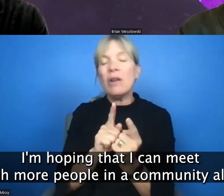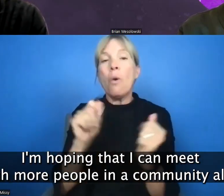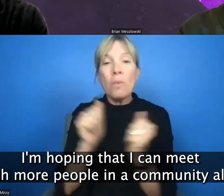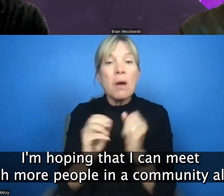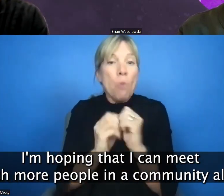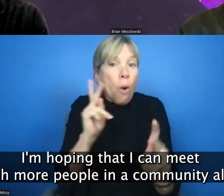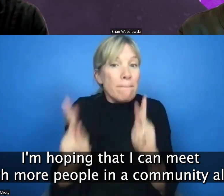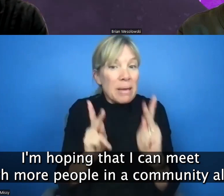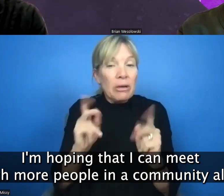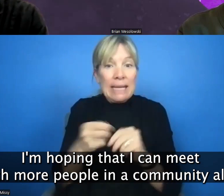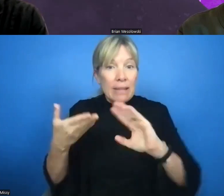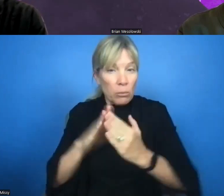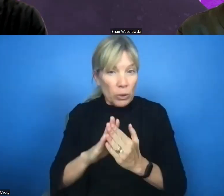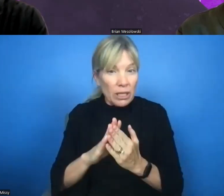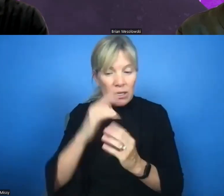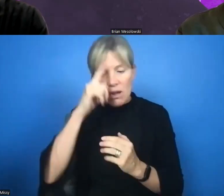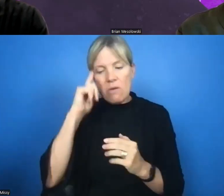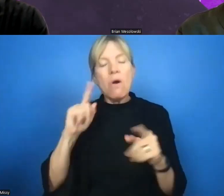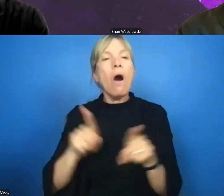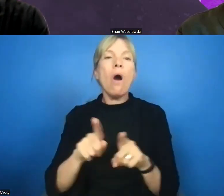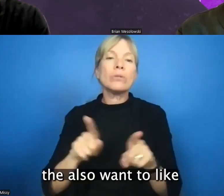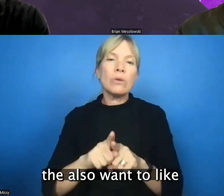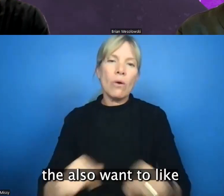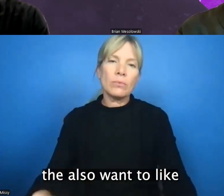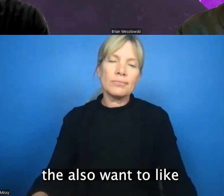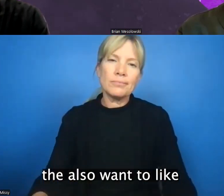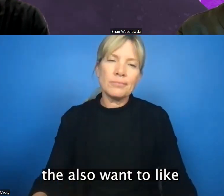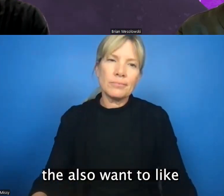people in the community. Also,